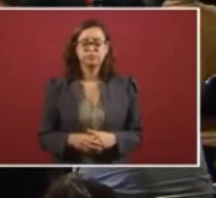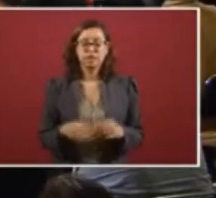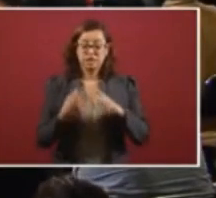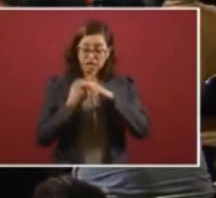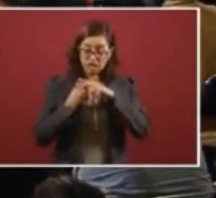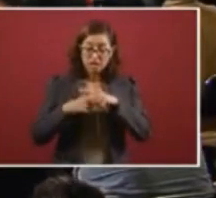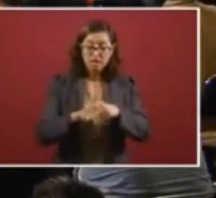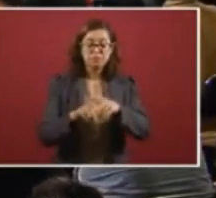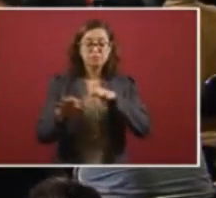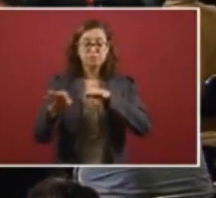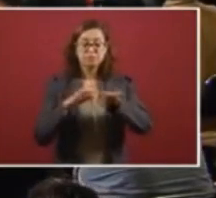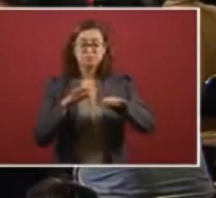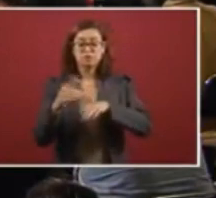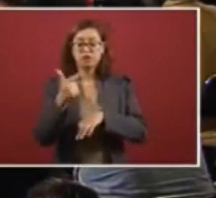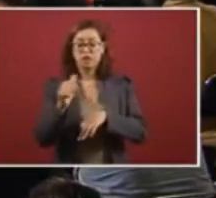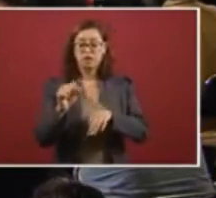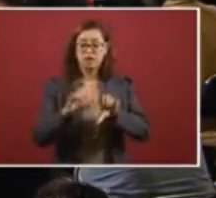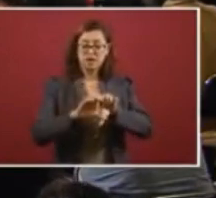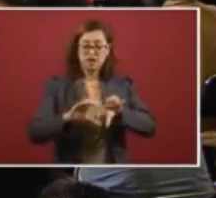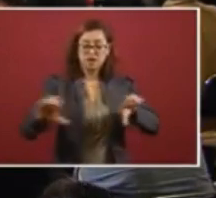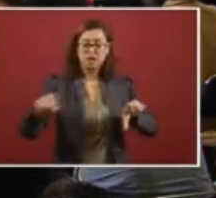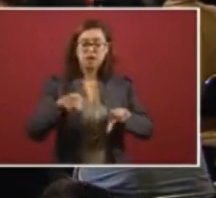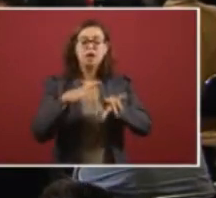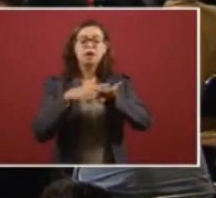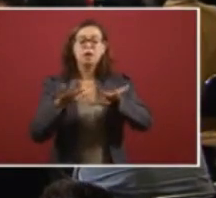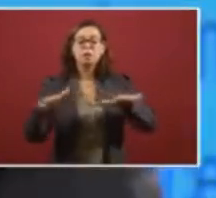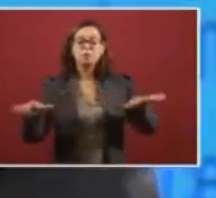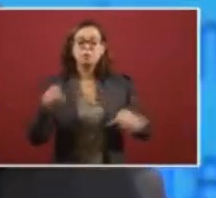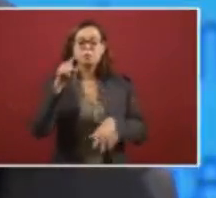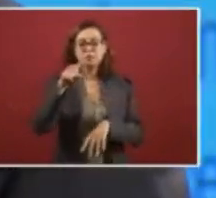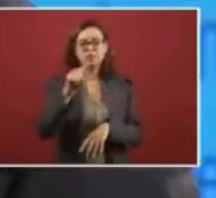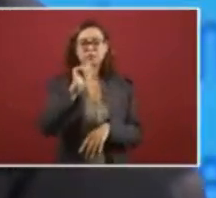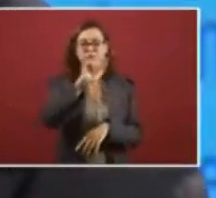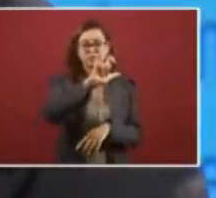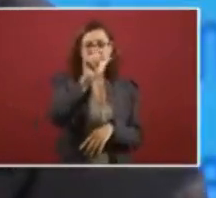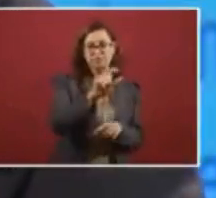So the first gas duct